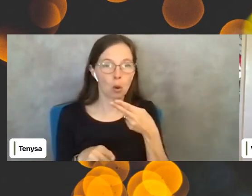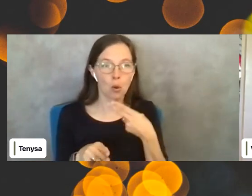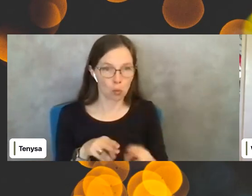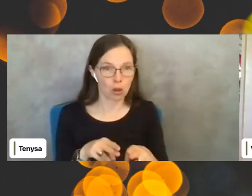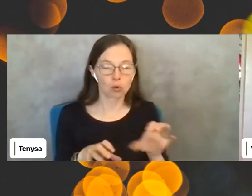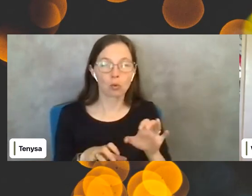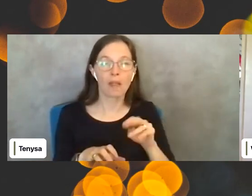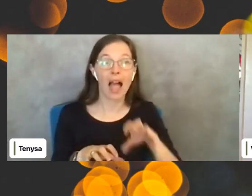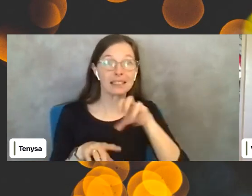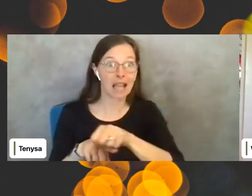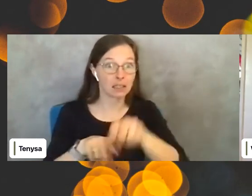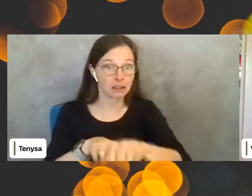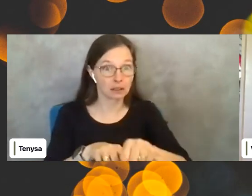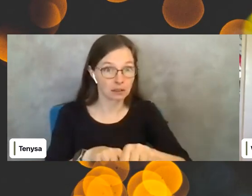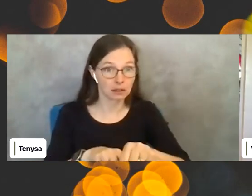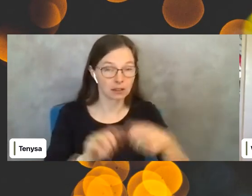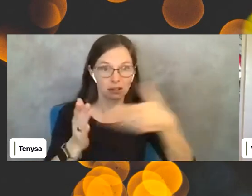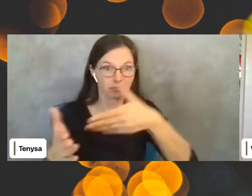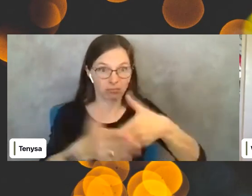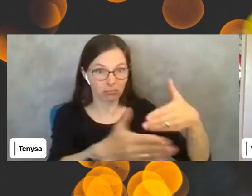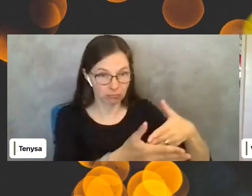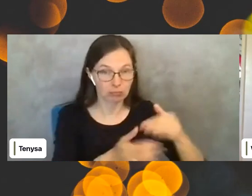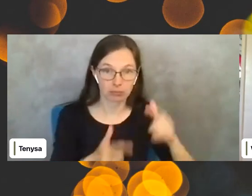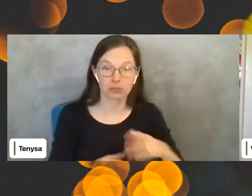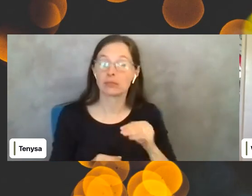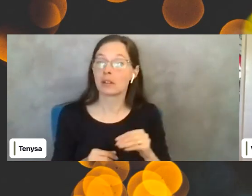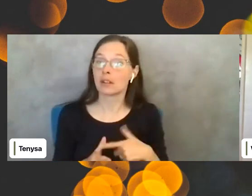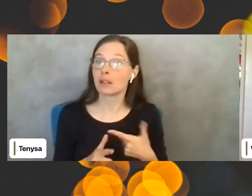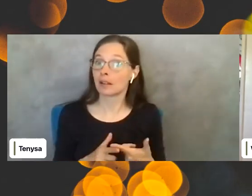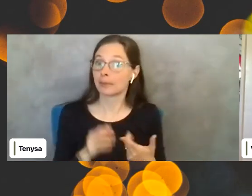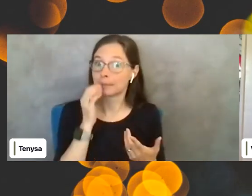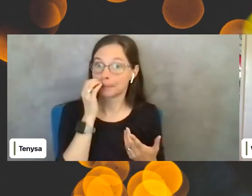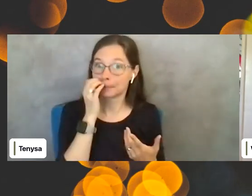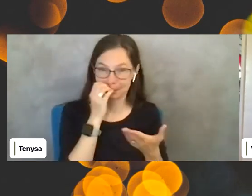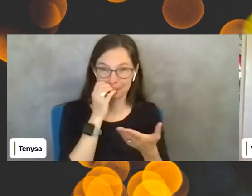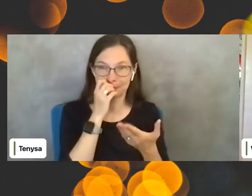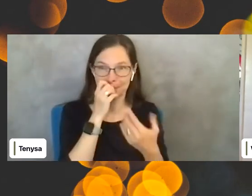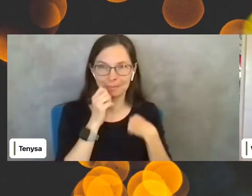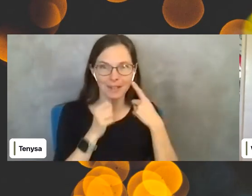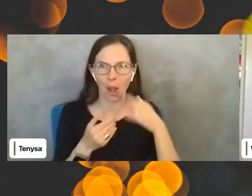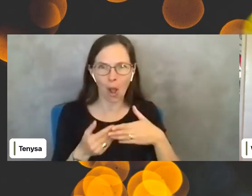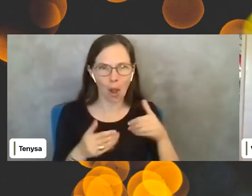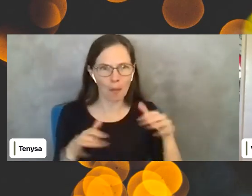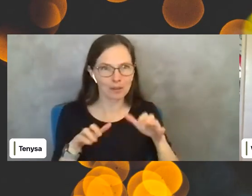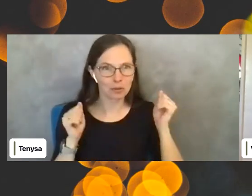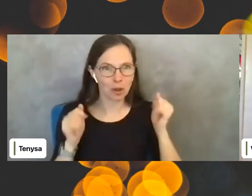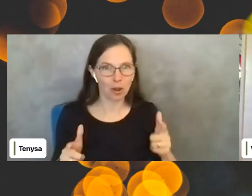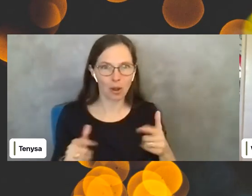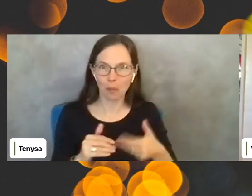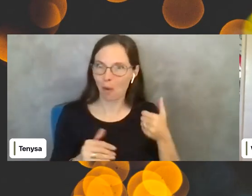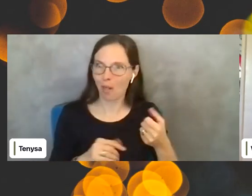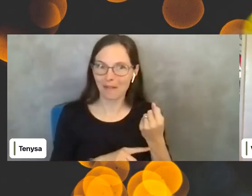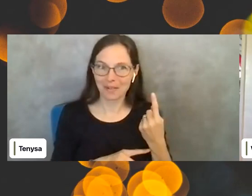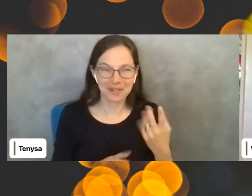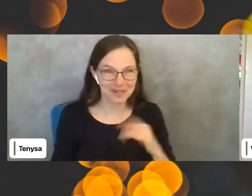attacks of all of these, the counters of all of these. And then there we go. I think I almost did it all before 11. Lord